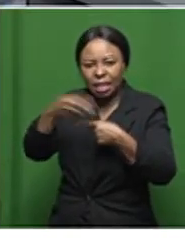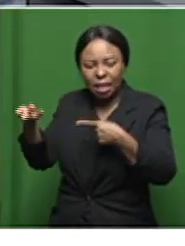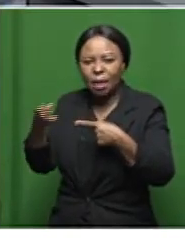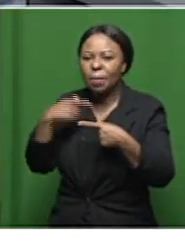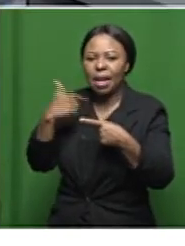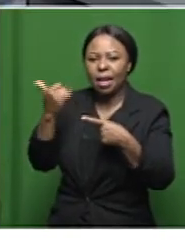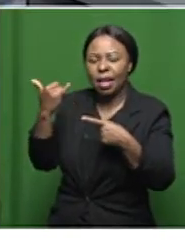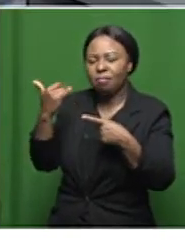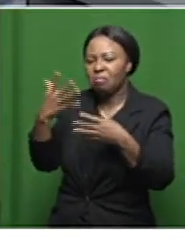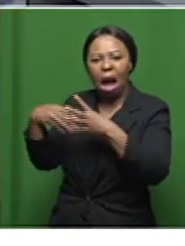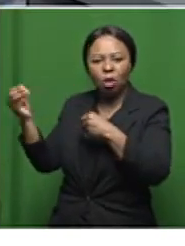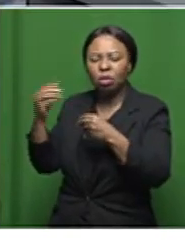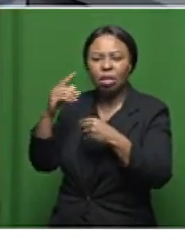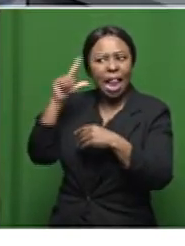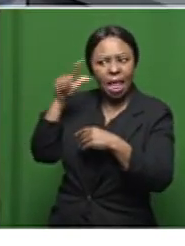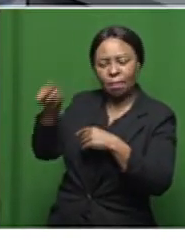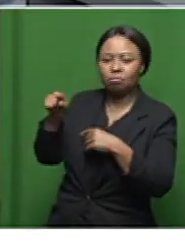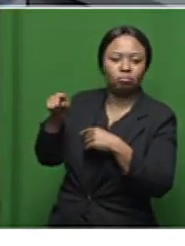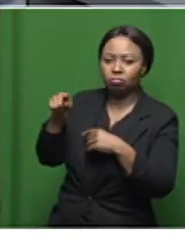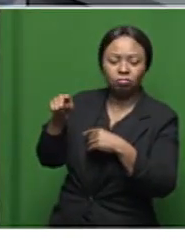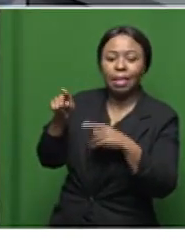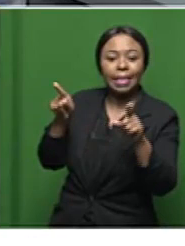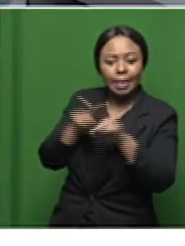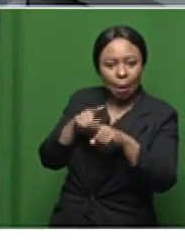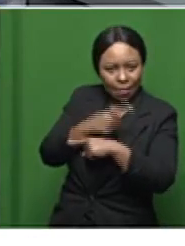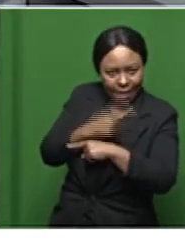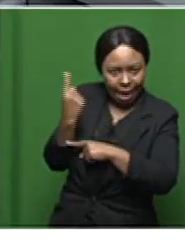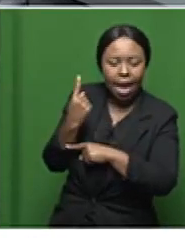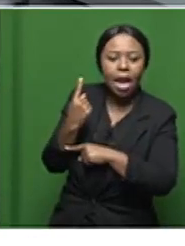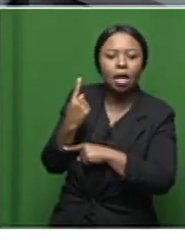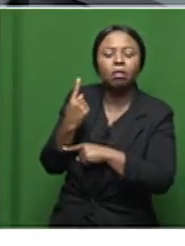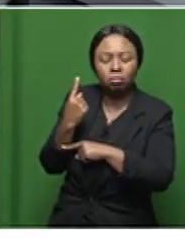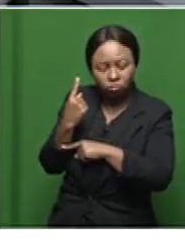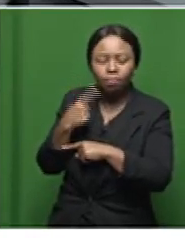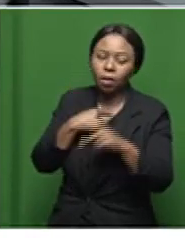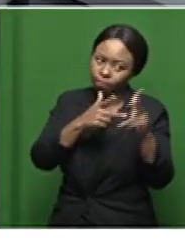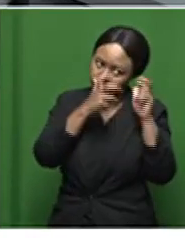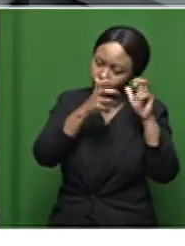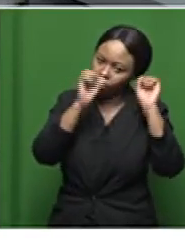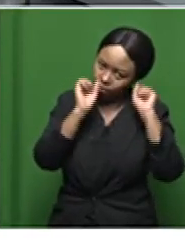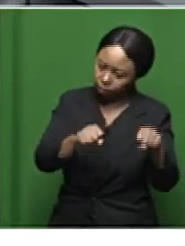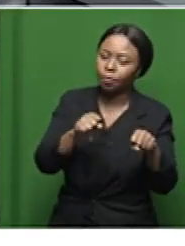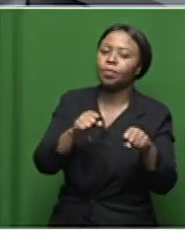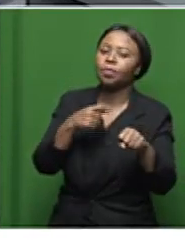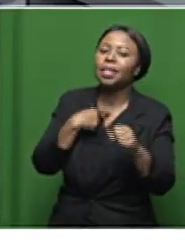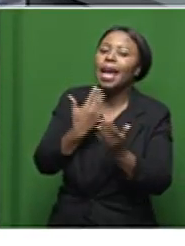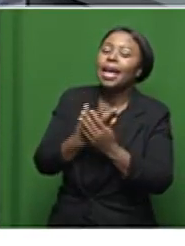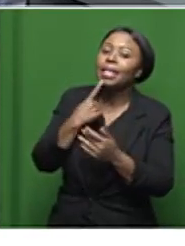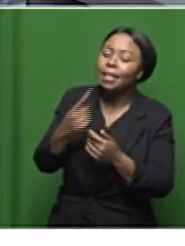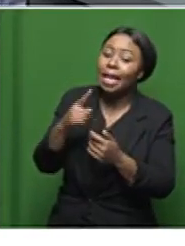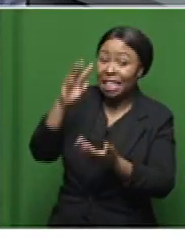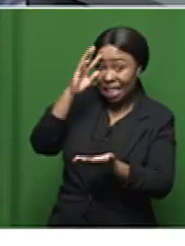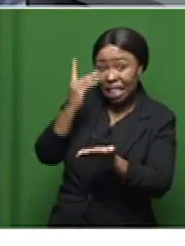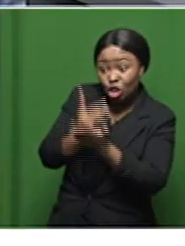sleep overnight. I was literally out the same day. So I did listen, and I can definitely say that